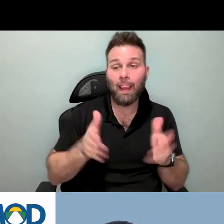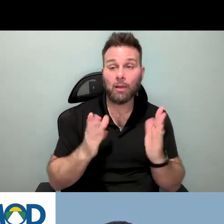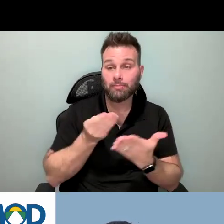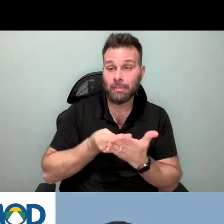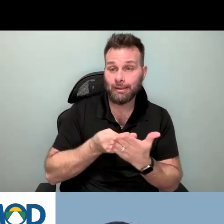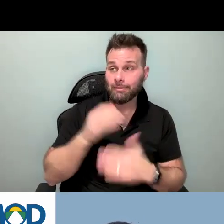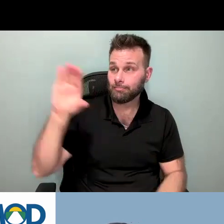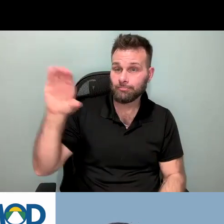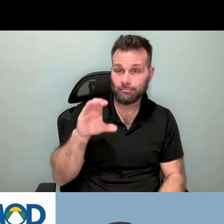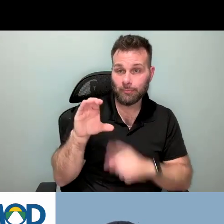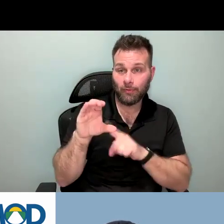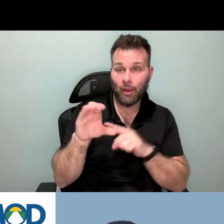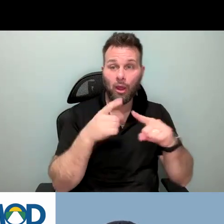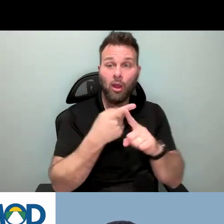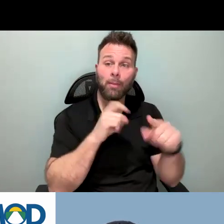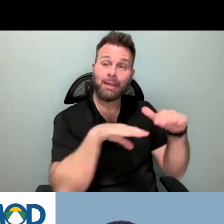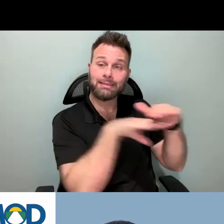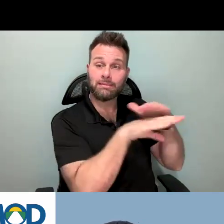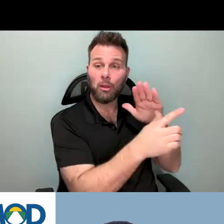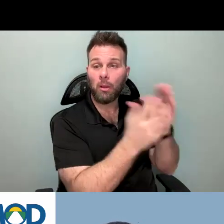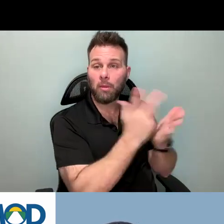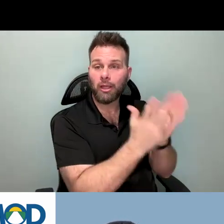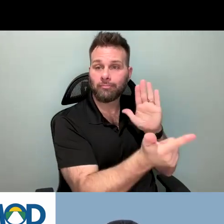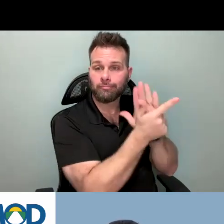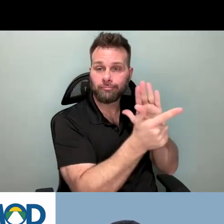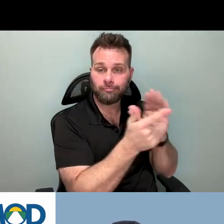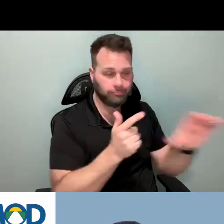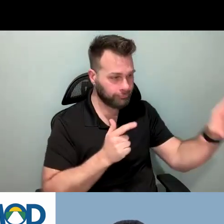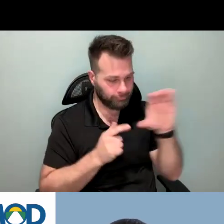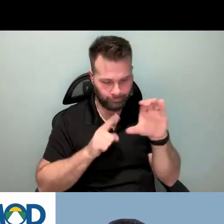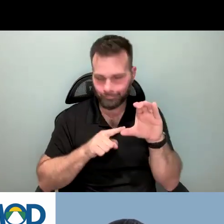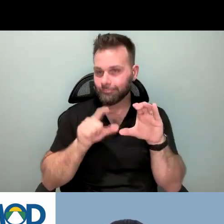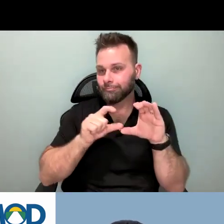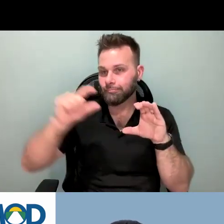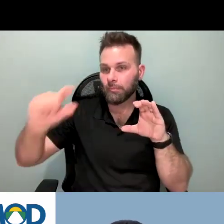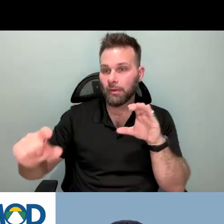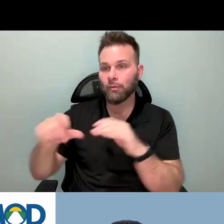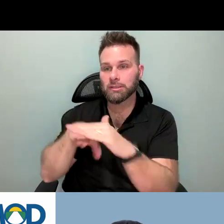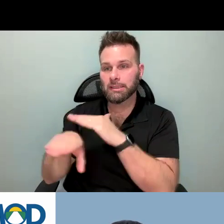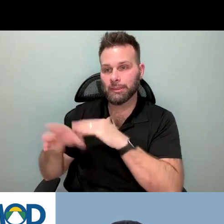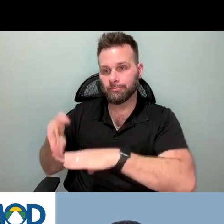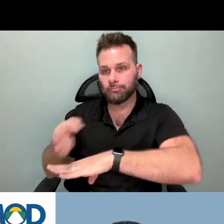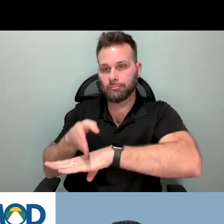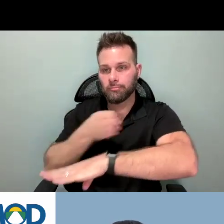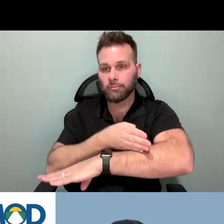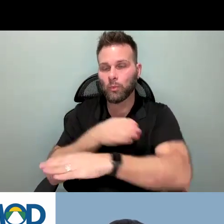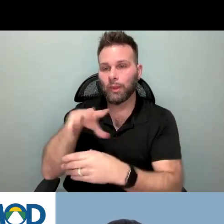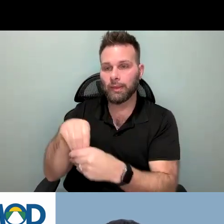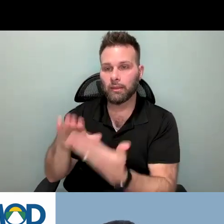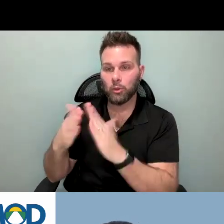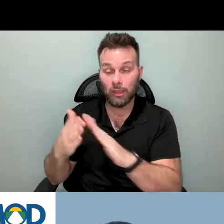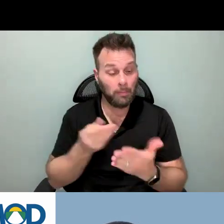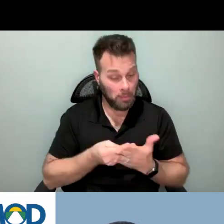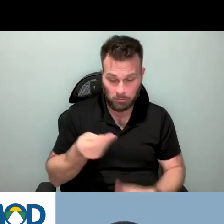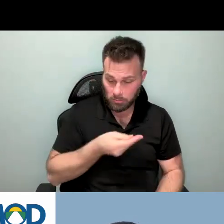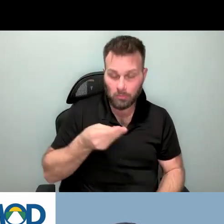from the accessible parking violations to be directed towards accessibility improvements in the community. These funds are managed locally,